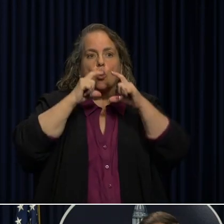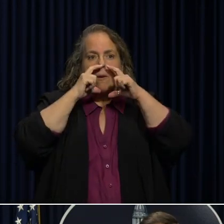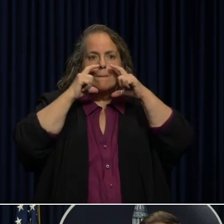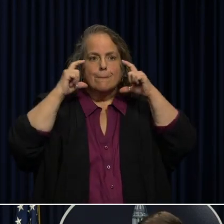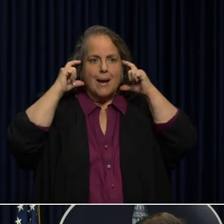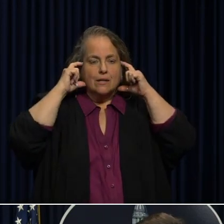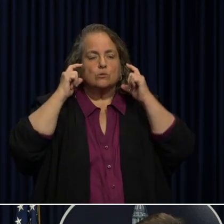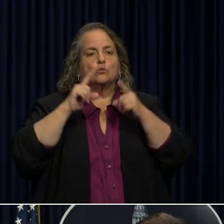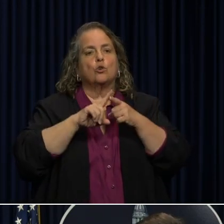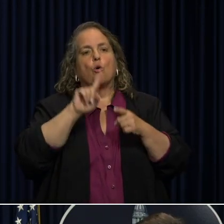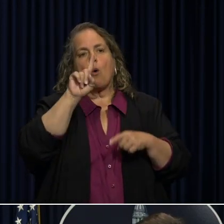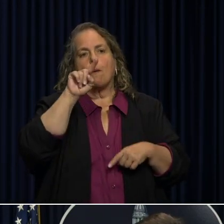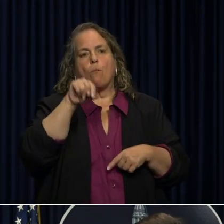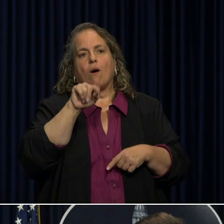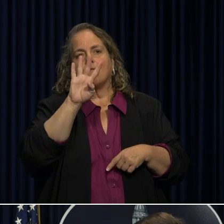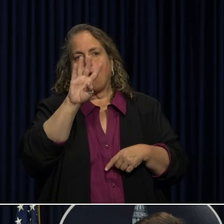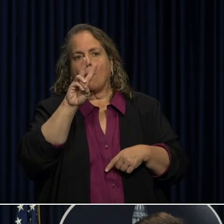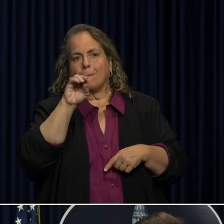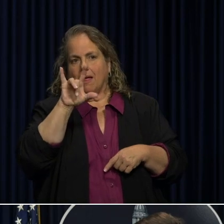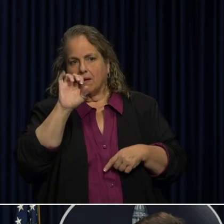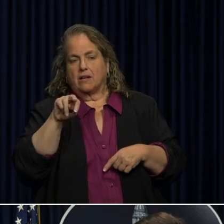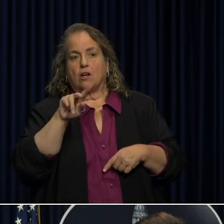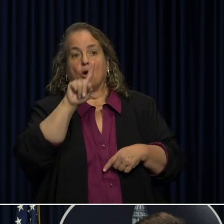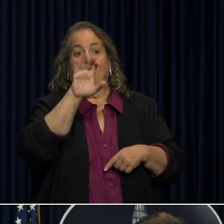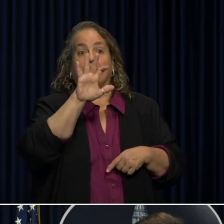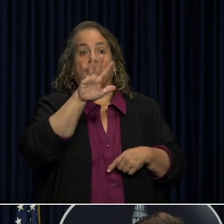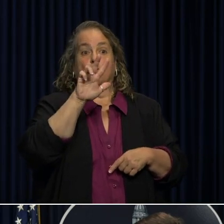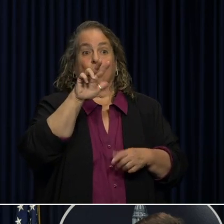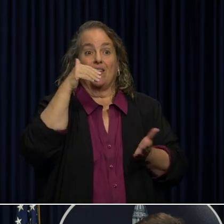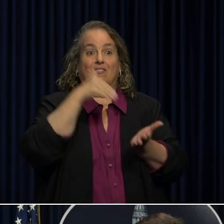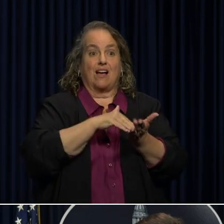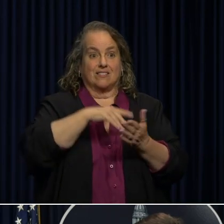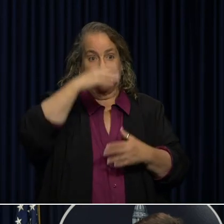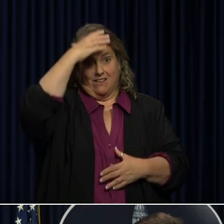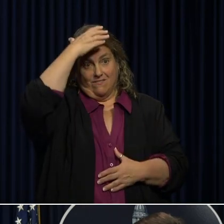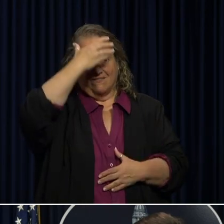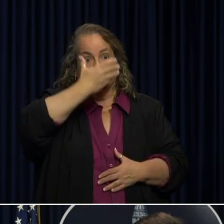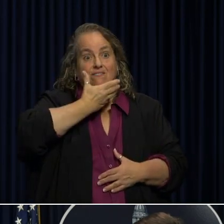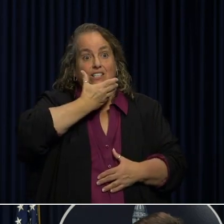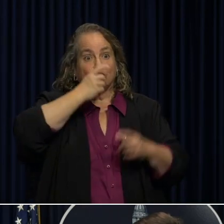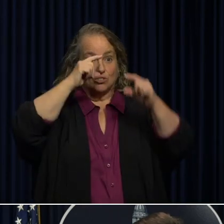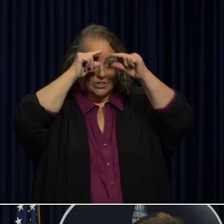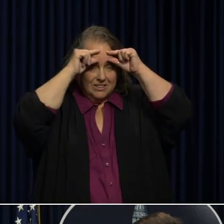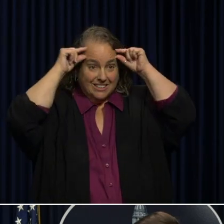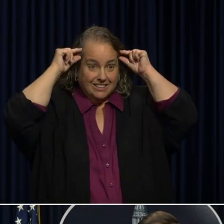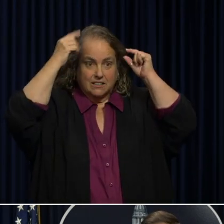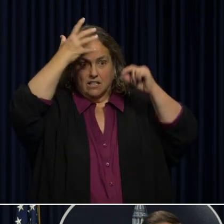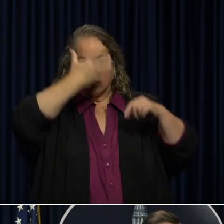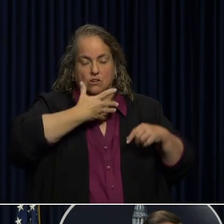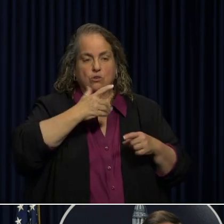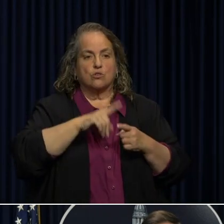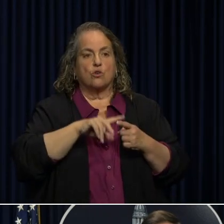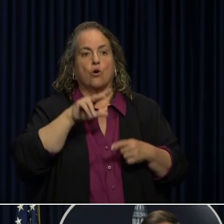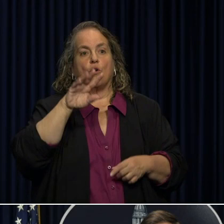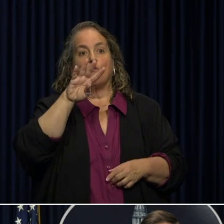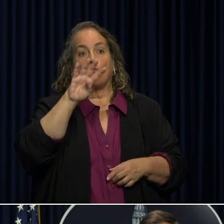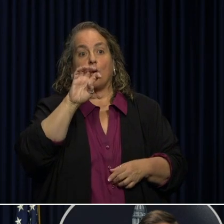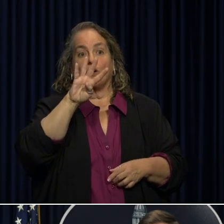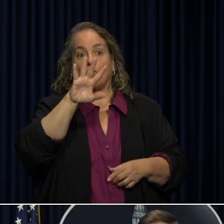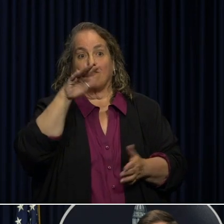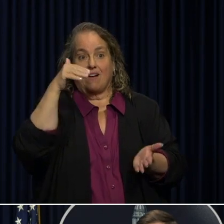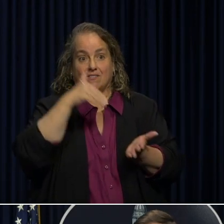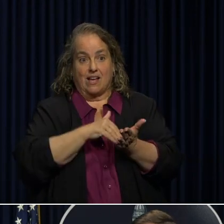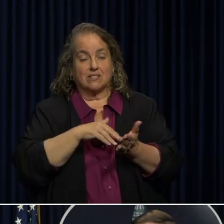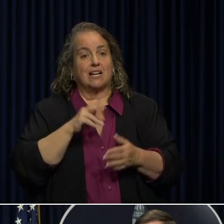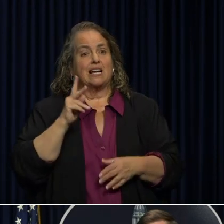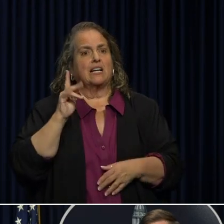to 1.4 million, 153,000 face shields to 445,000. I will tell you, Kentuckians are doing a great job